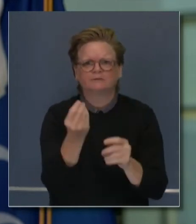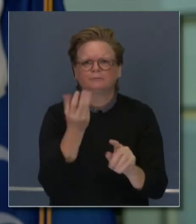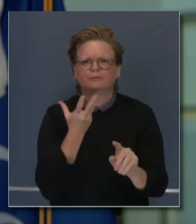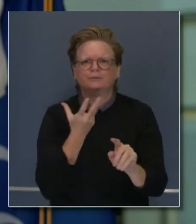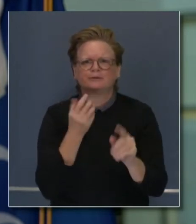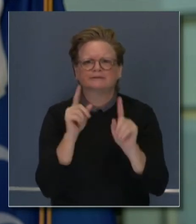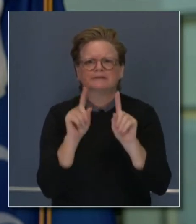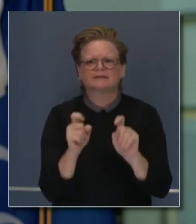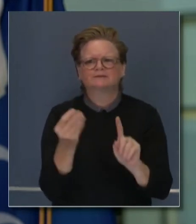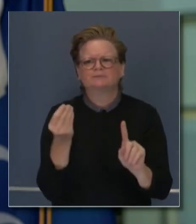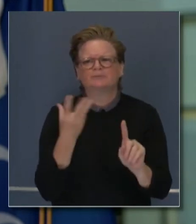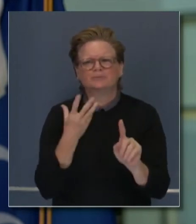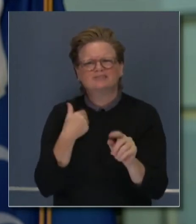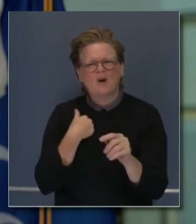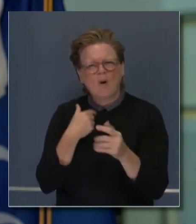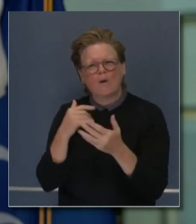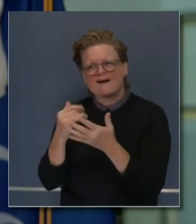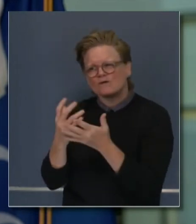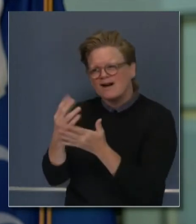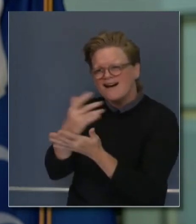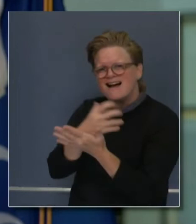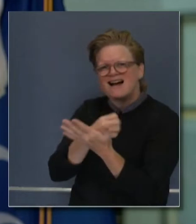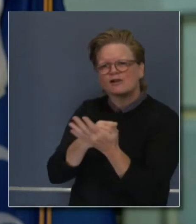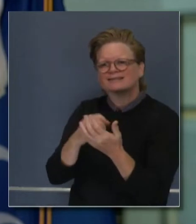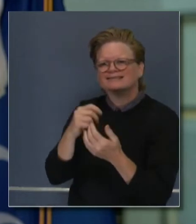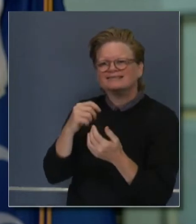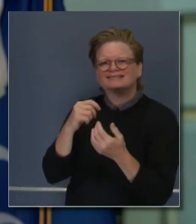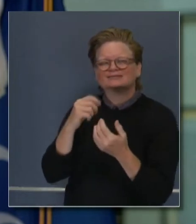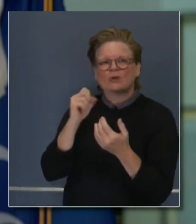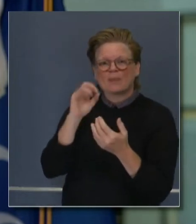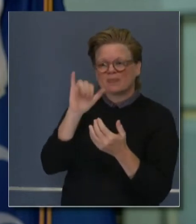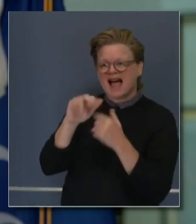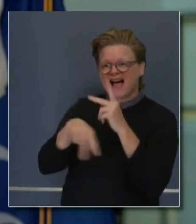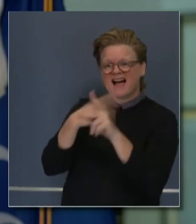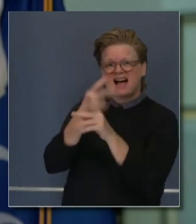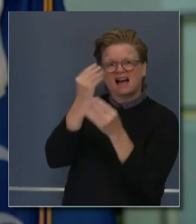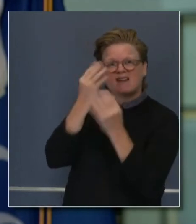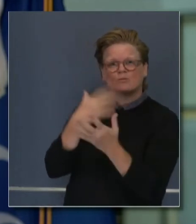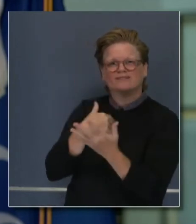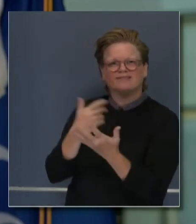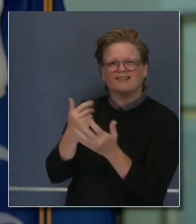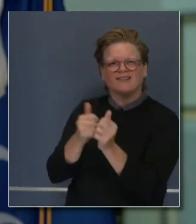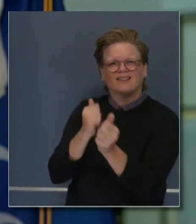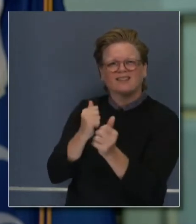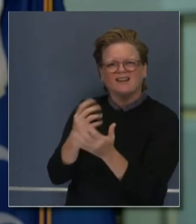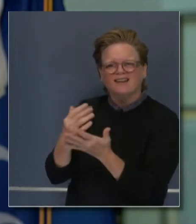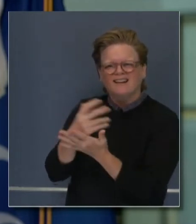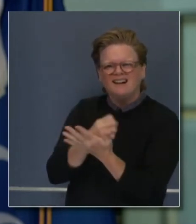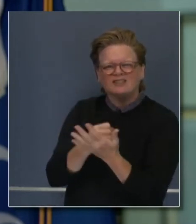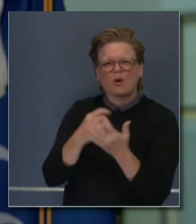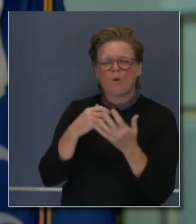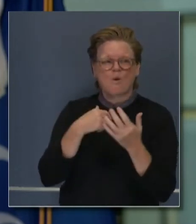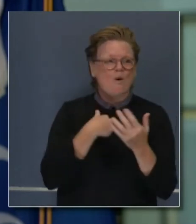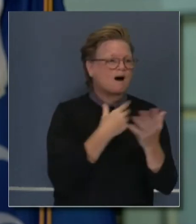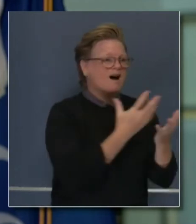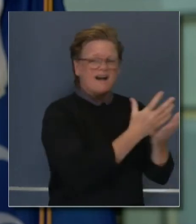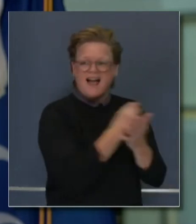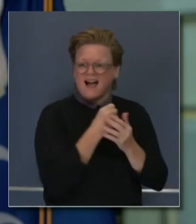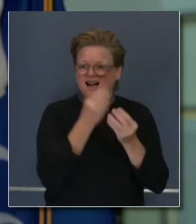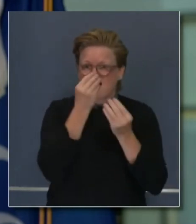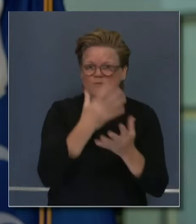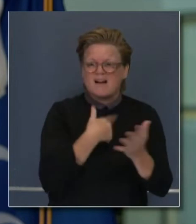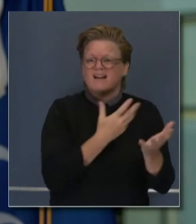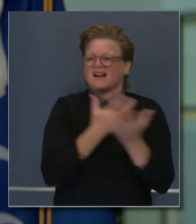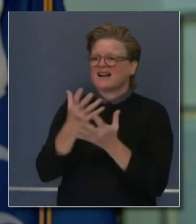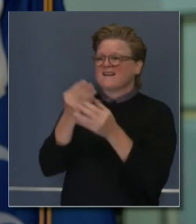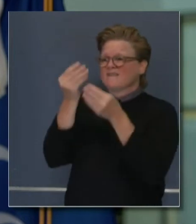that might not come in right away. We're giving ourselves another 7 days to be able to have all that information come in. That